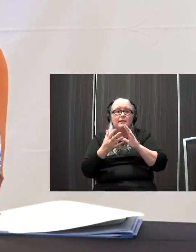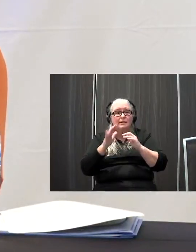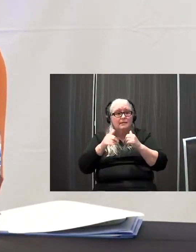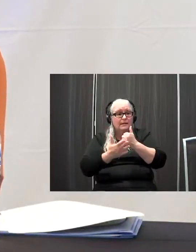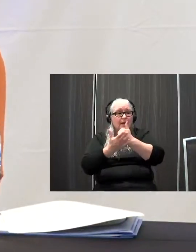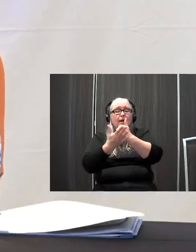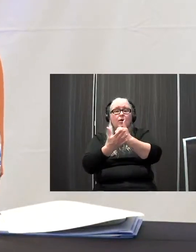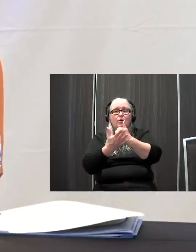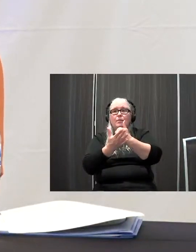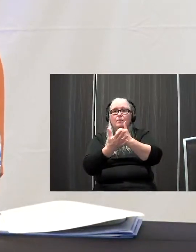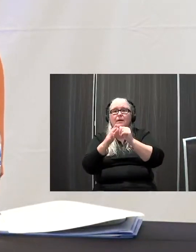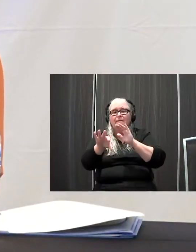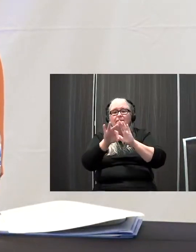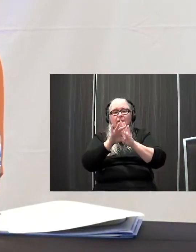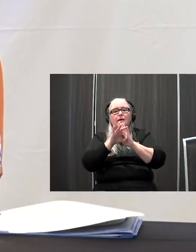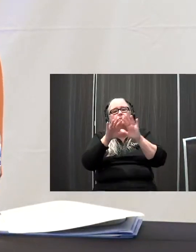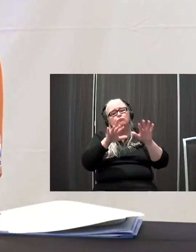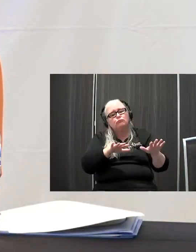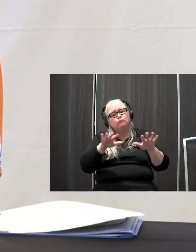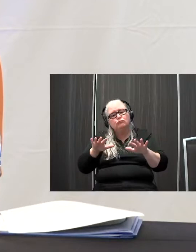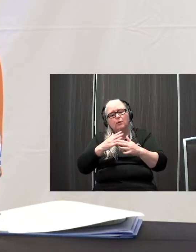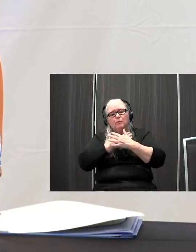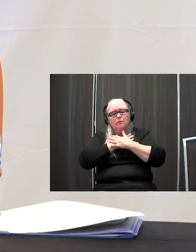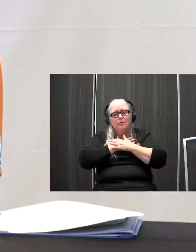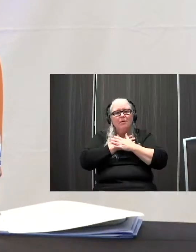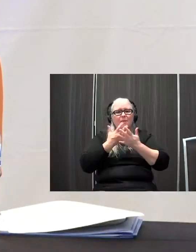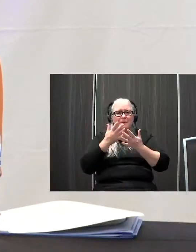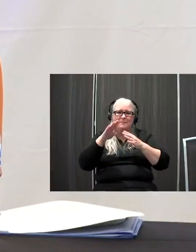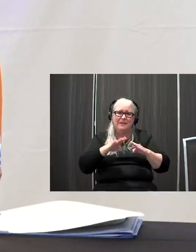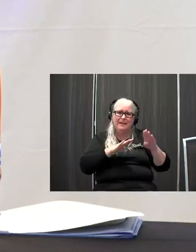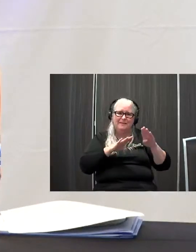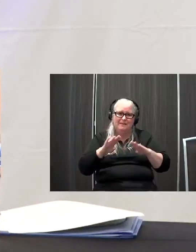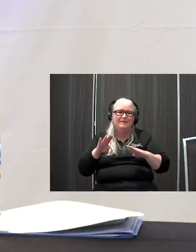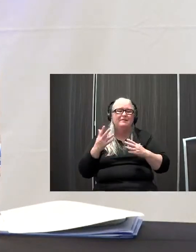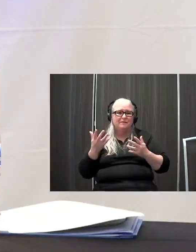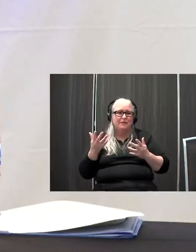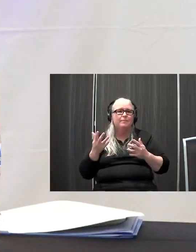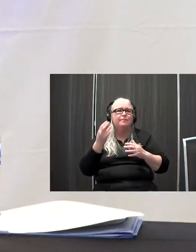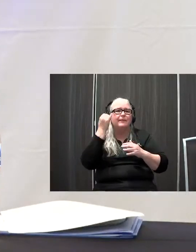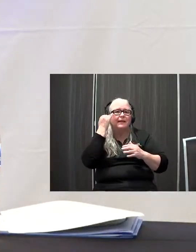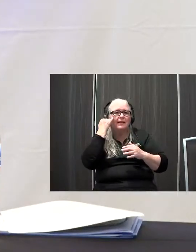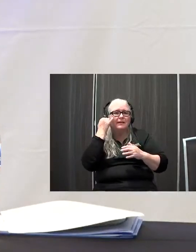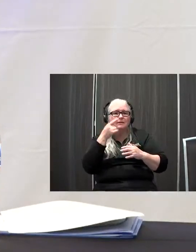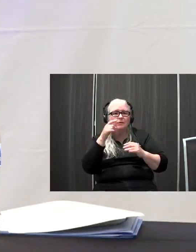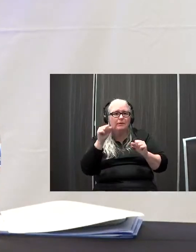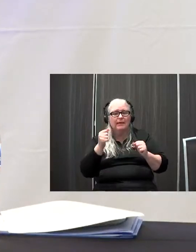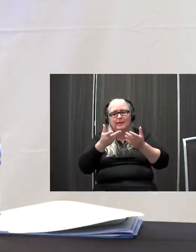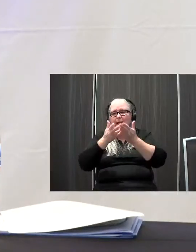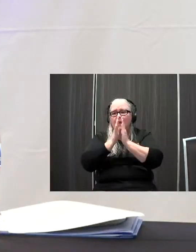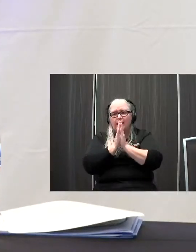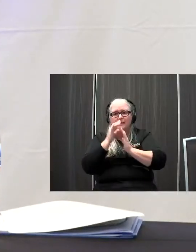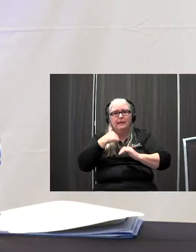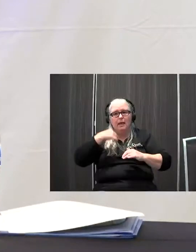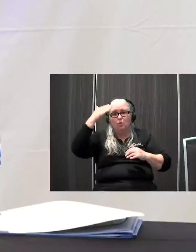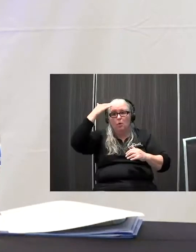help find some of those calming type of things. Also, if you are, maybe ask about trying some things. I know some things that really work